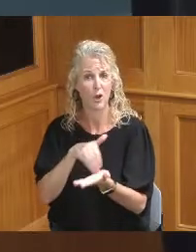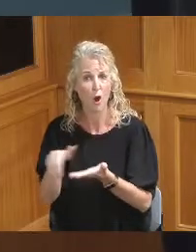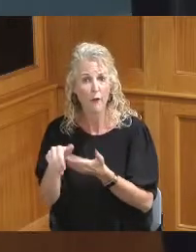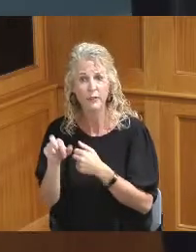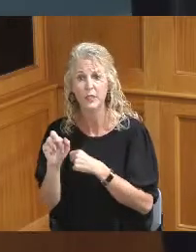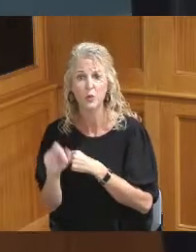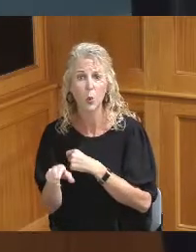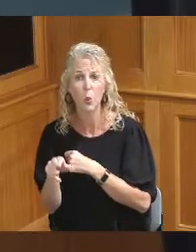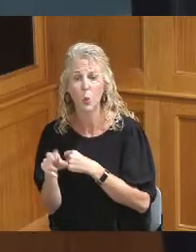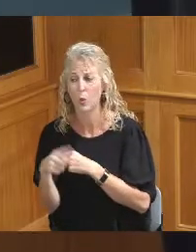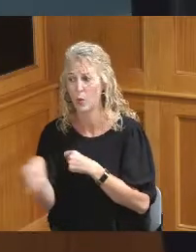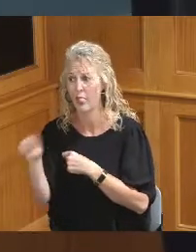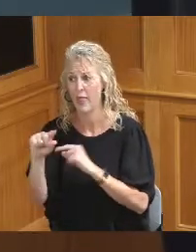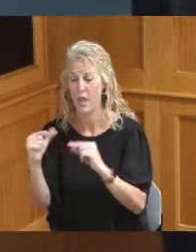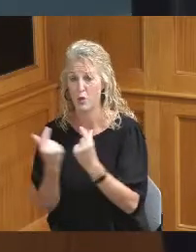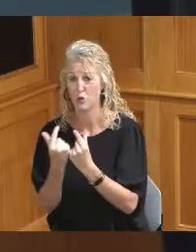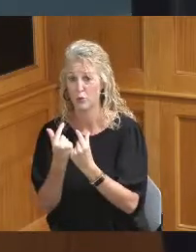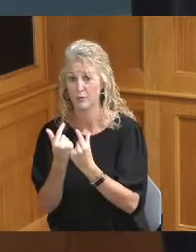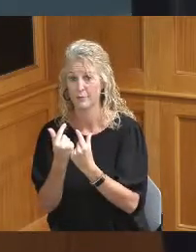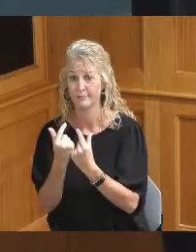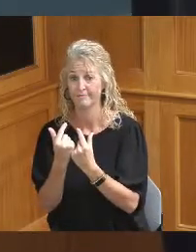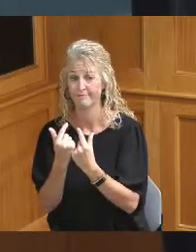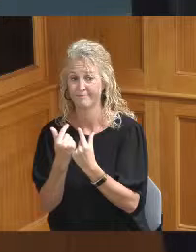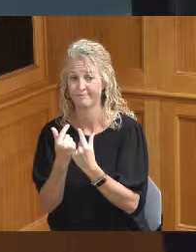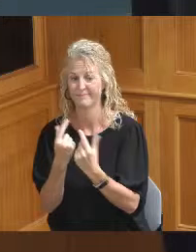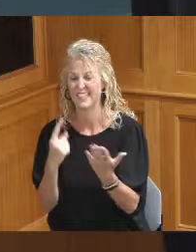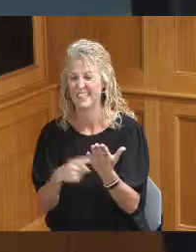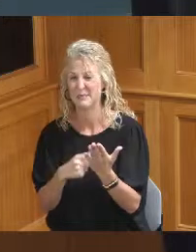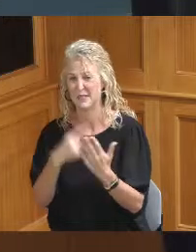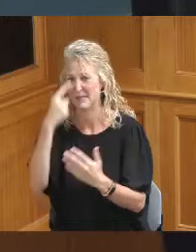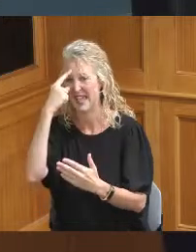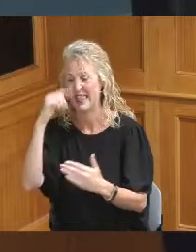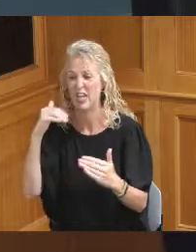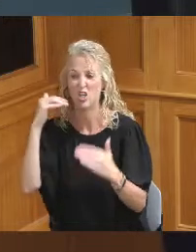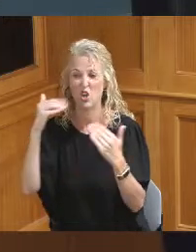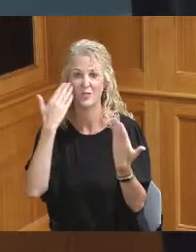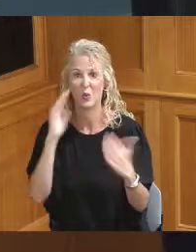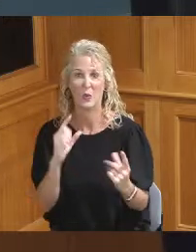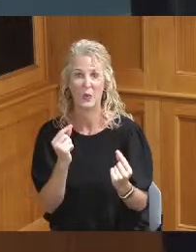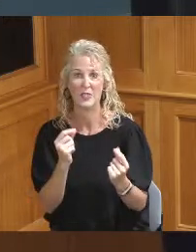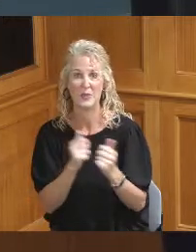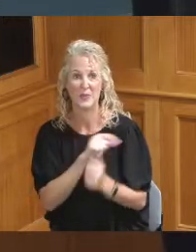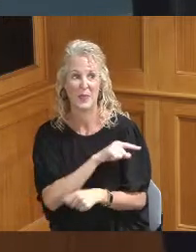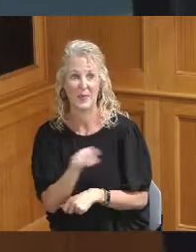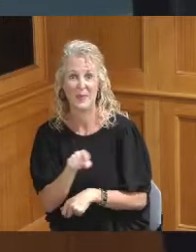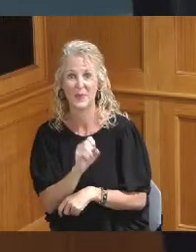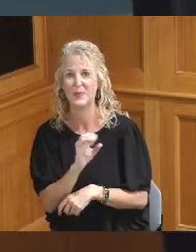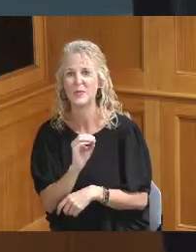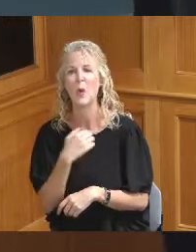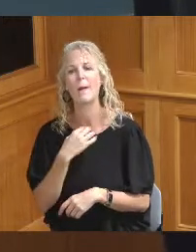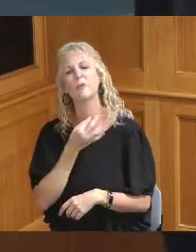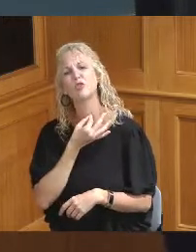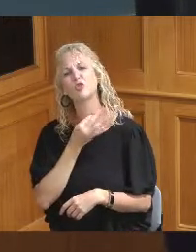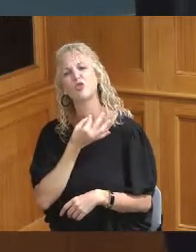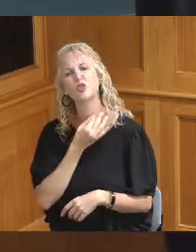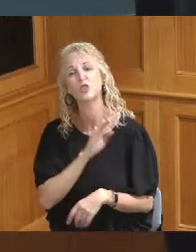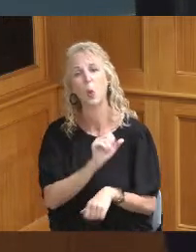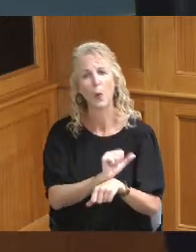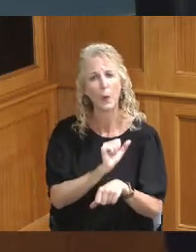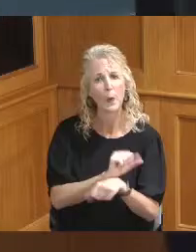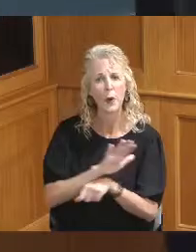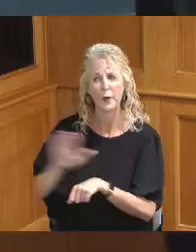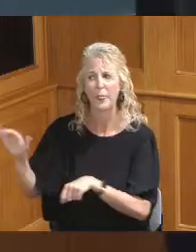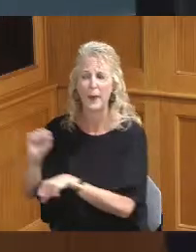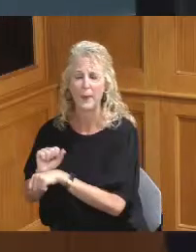engage youth? And I'm not sure adults always know how to engage youth, right? So what is the interface between what you're doing and some of those